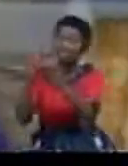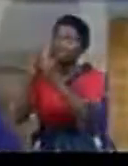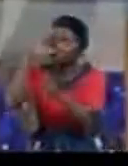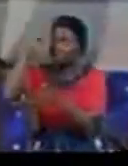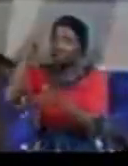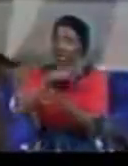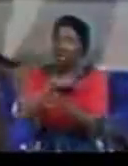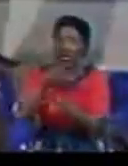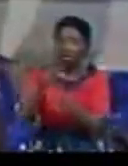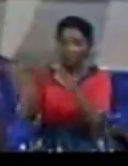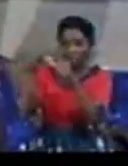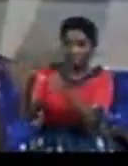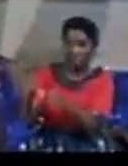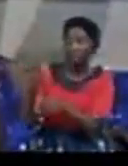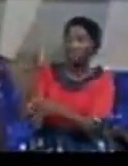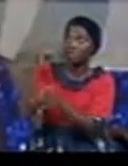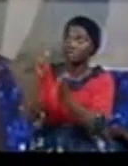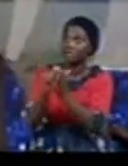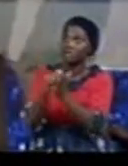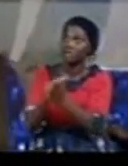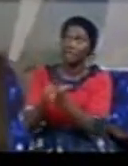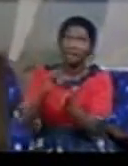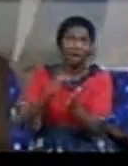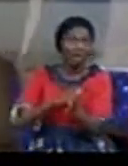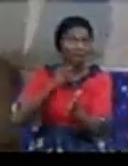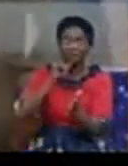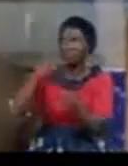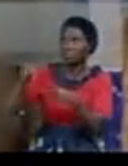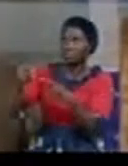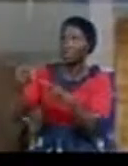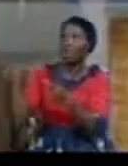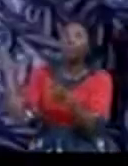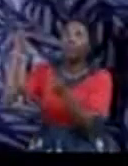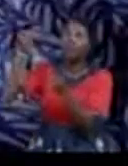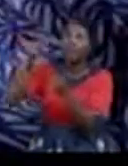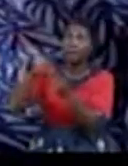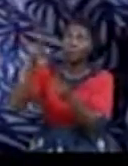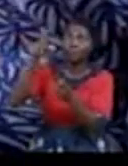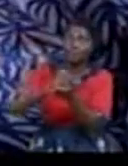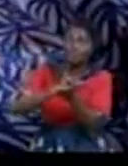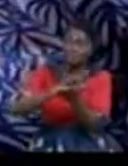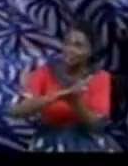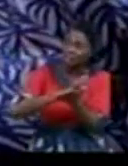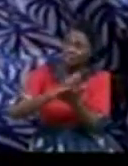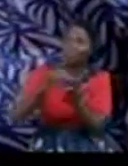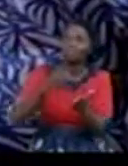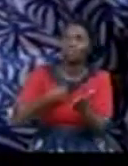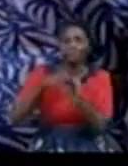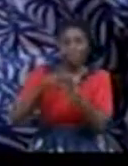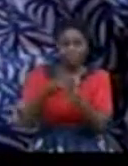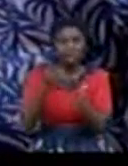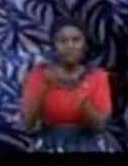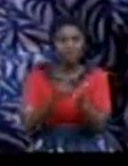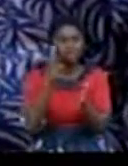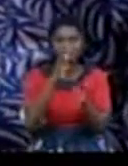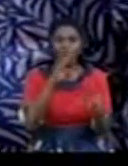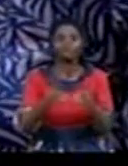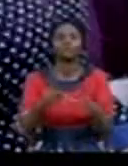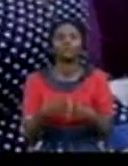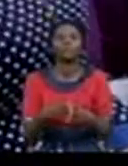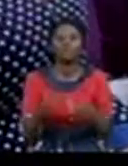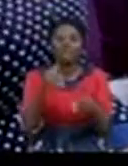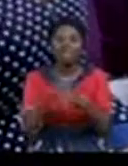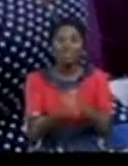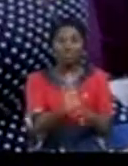go except you sanctify me, that work of grace will be done. In your life, it will